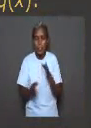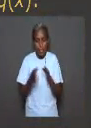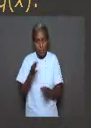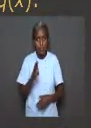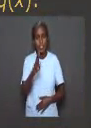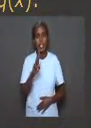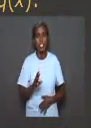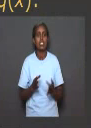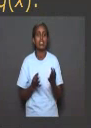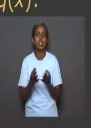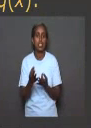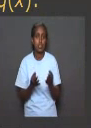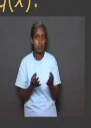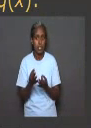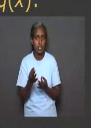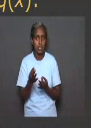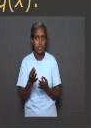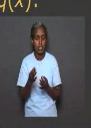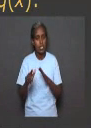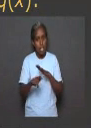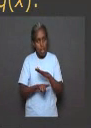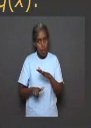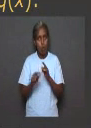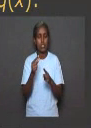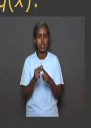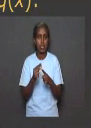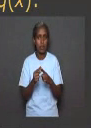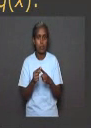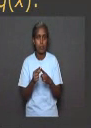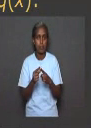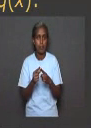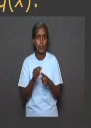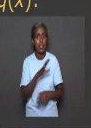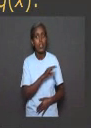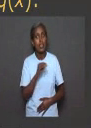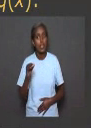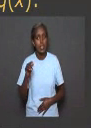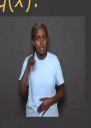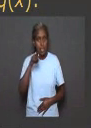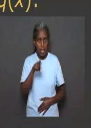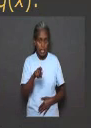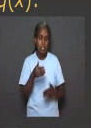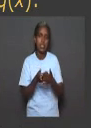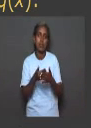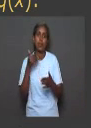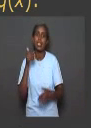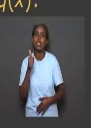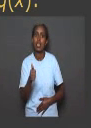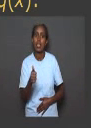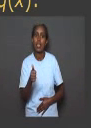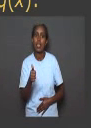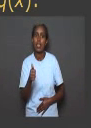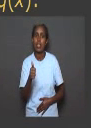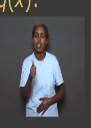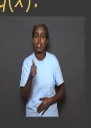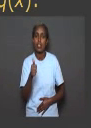rational expression is in lowest terms and x minus a to